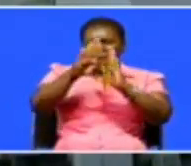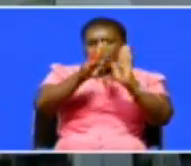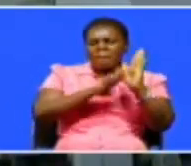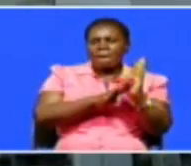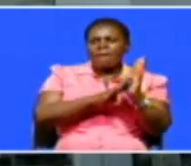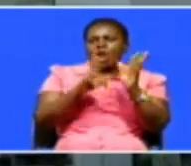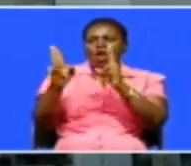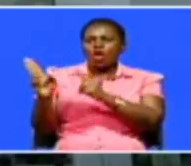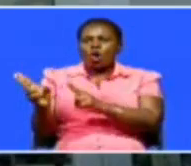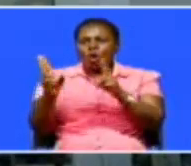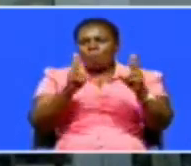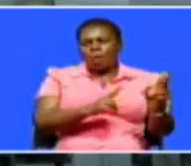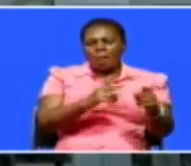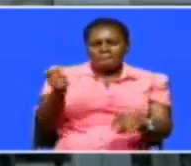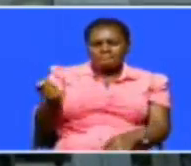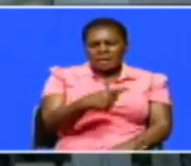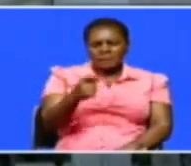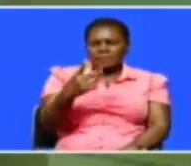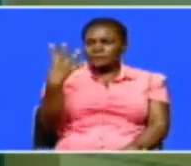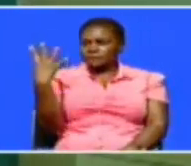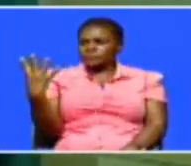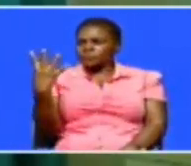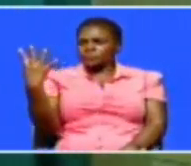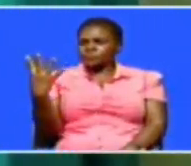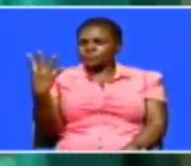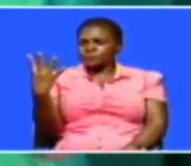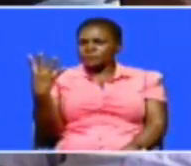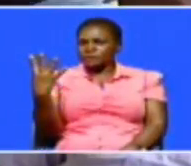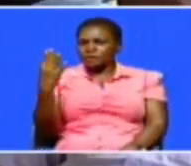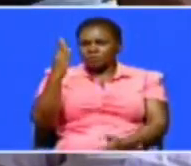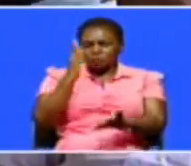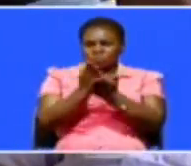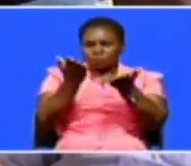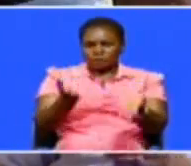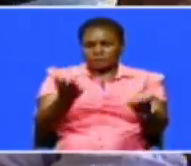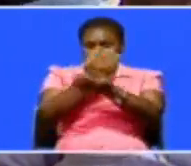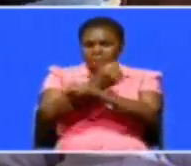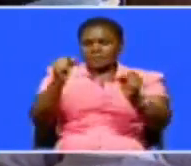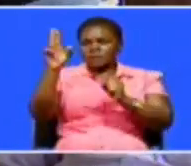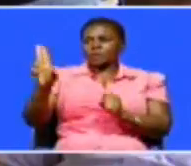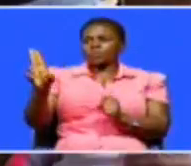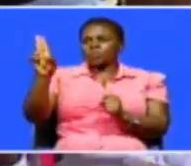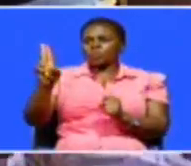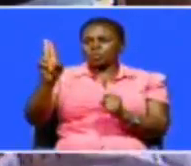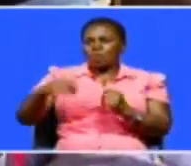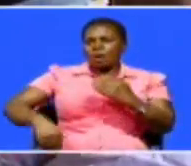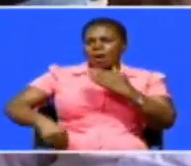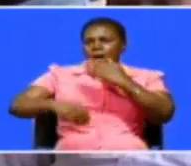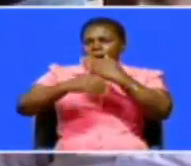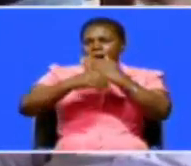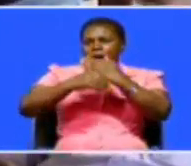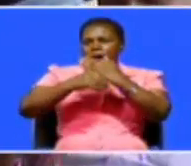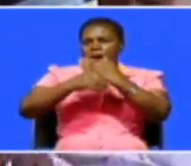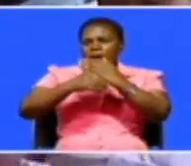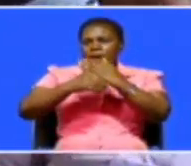have been the normal over the past 4 months. It is this reality that saw President Uhuru Kenyatta extend the period of the measures